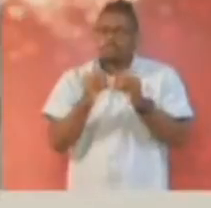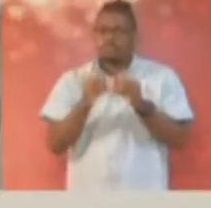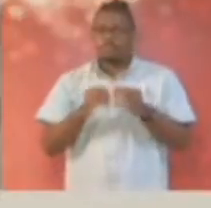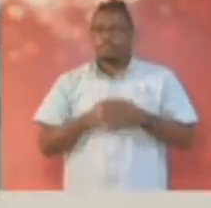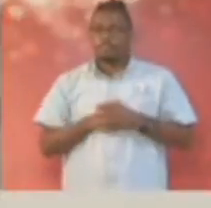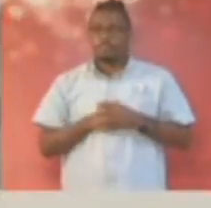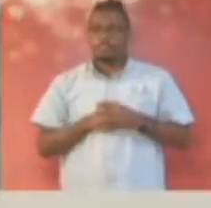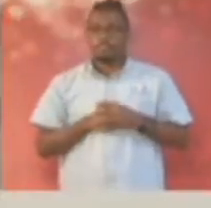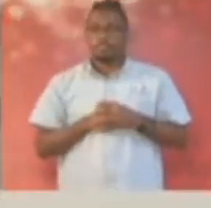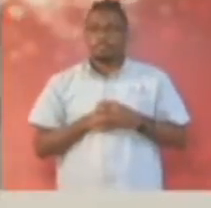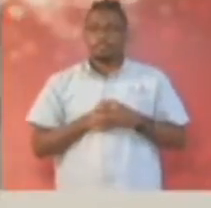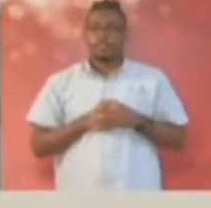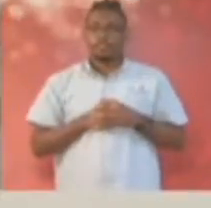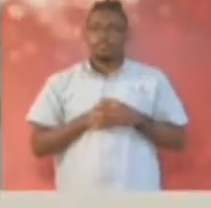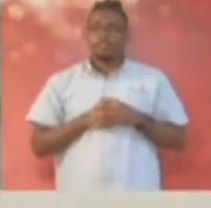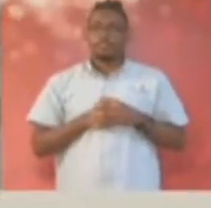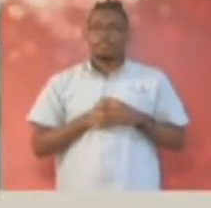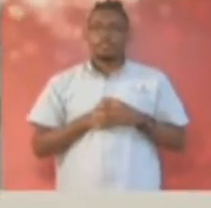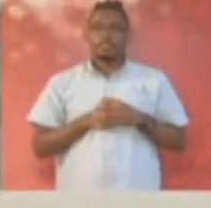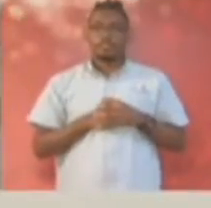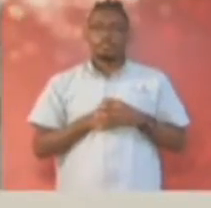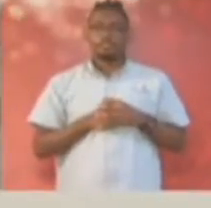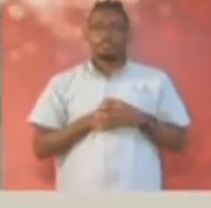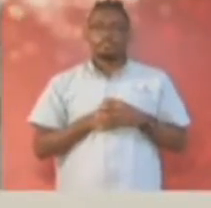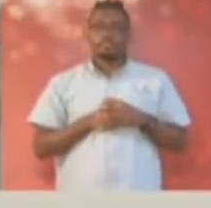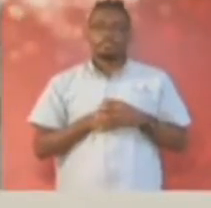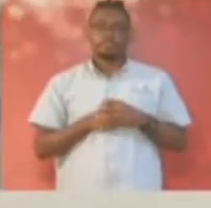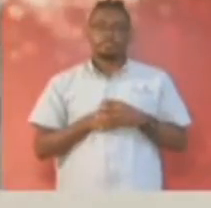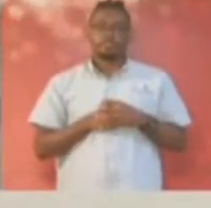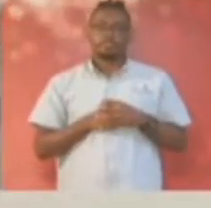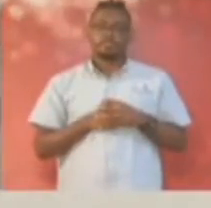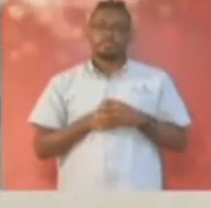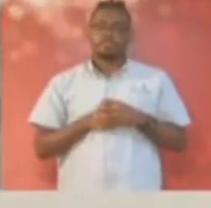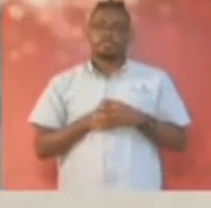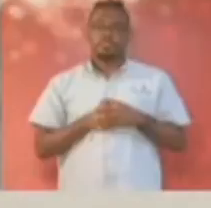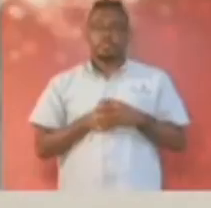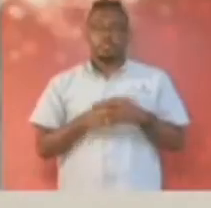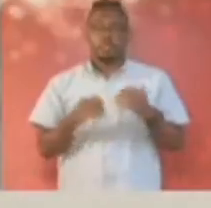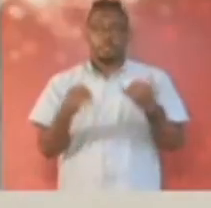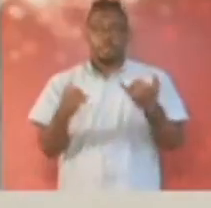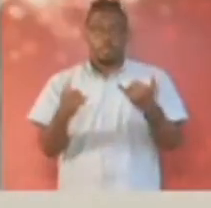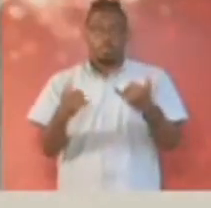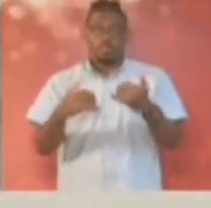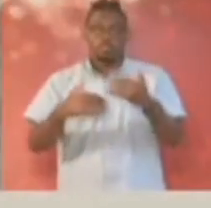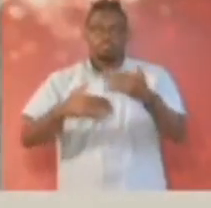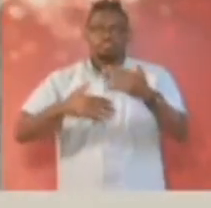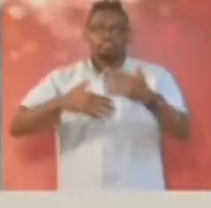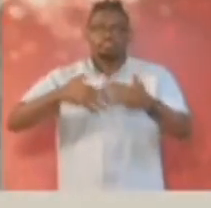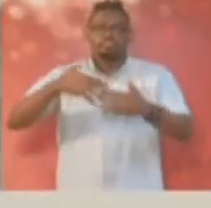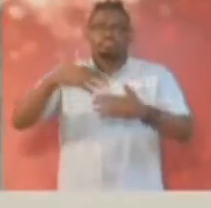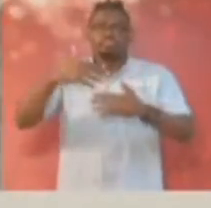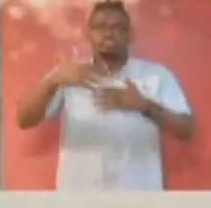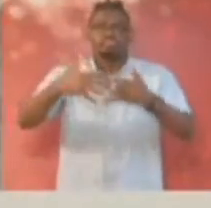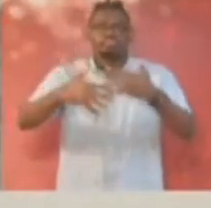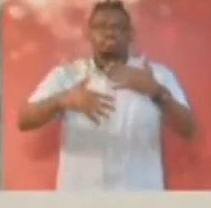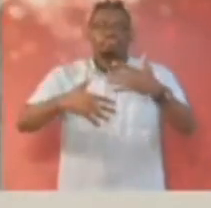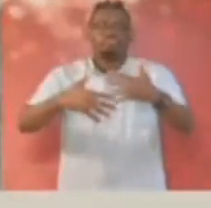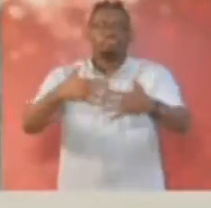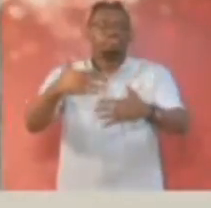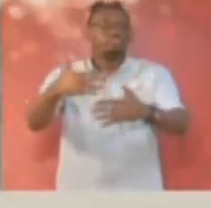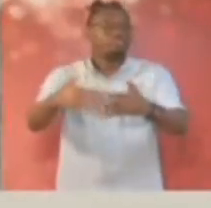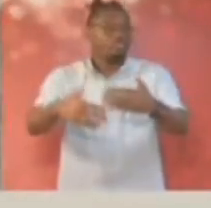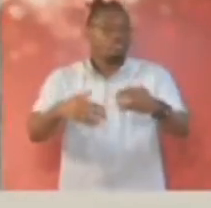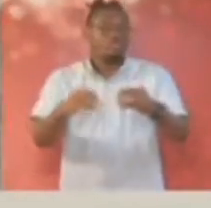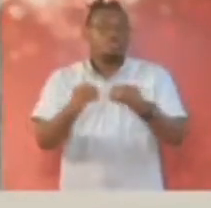all starches. And we moved towards an energy-dense diet high